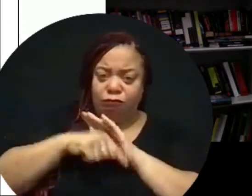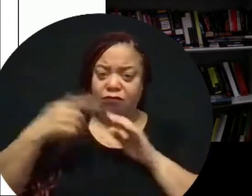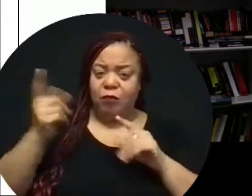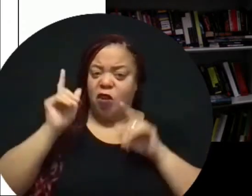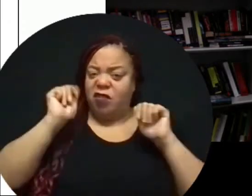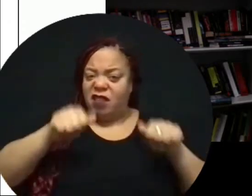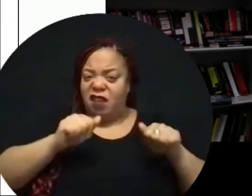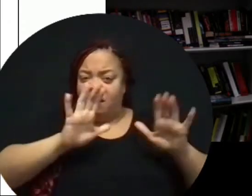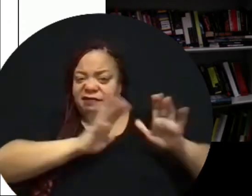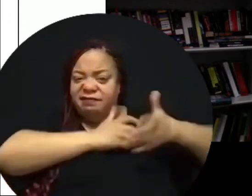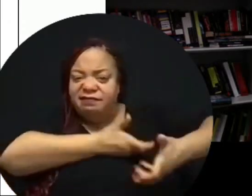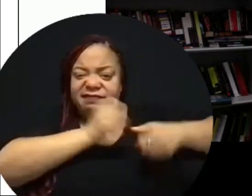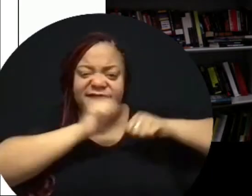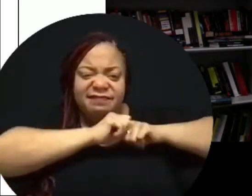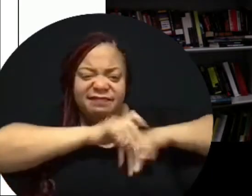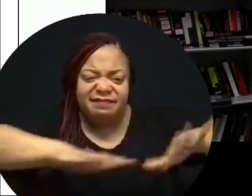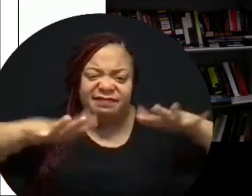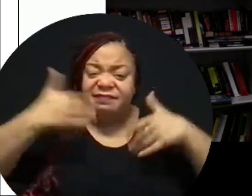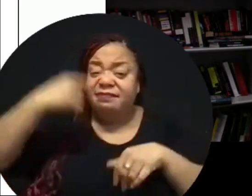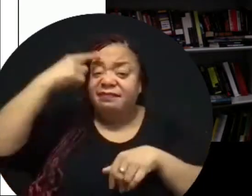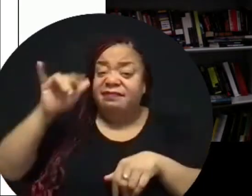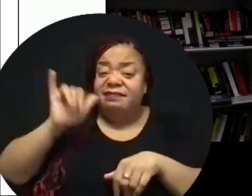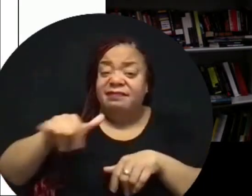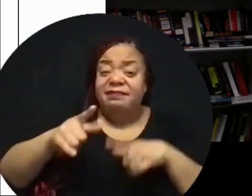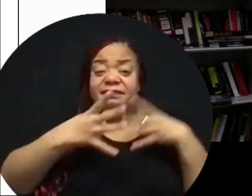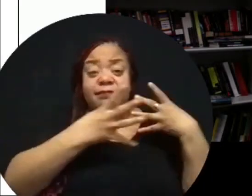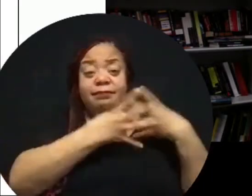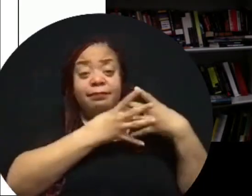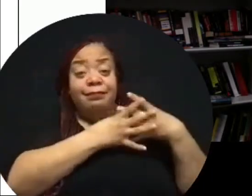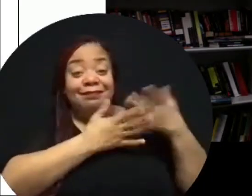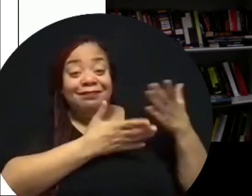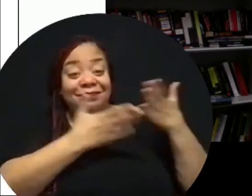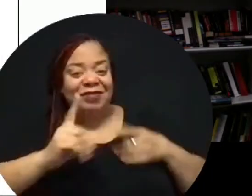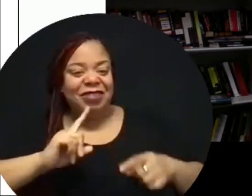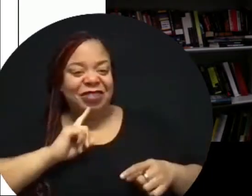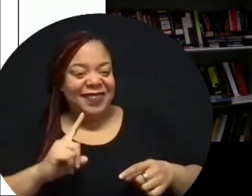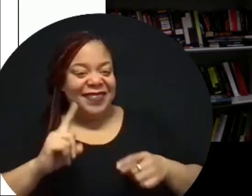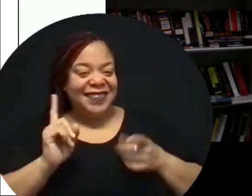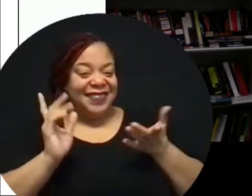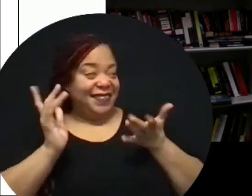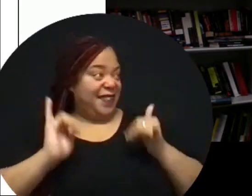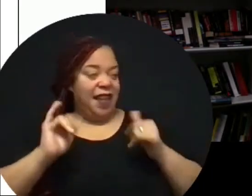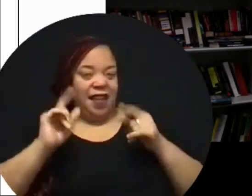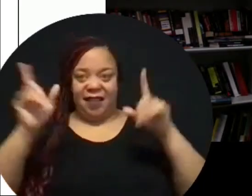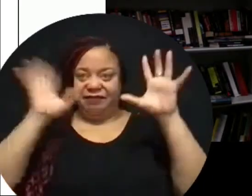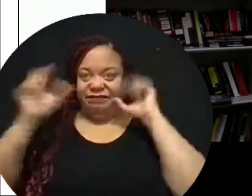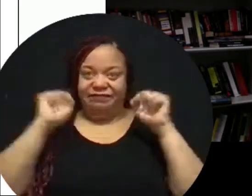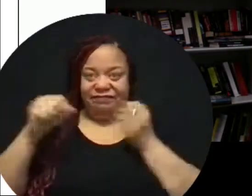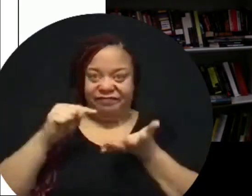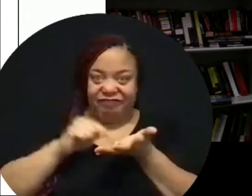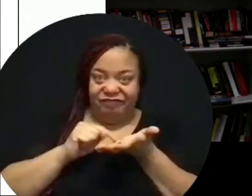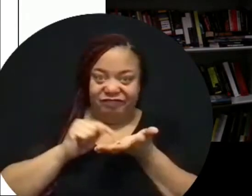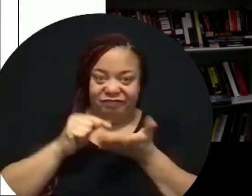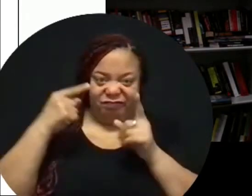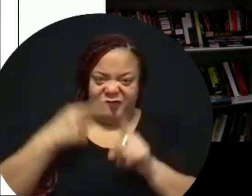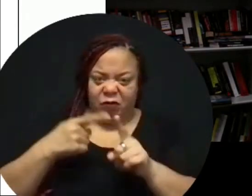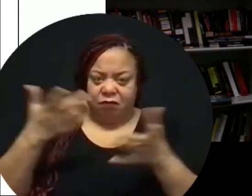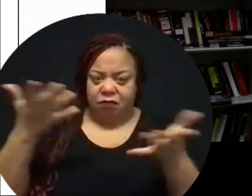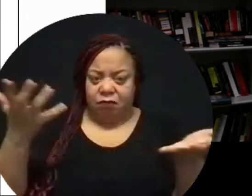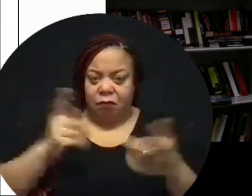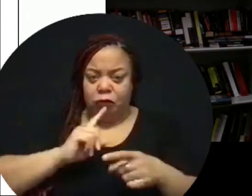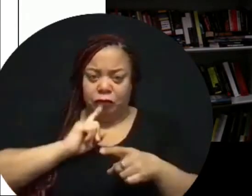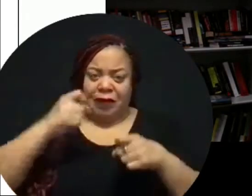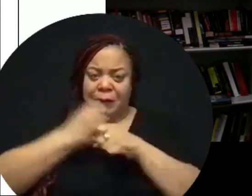crystal clear and really sharp. And I think also I heard in there the connections between herbicide and ecocide,